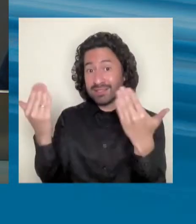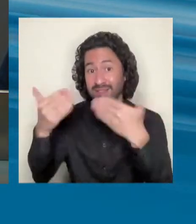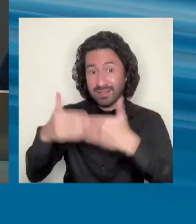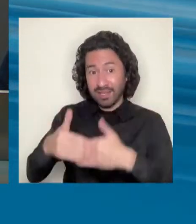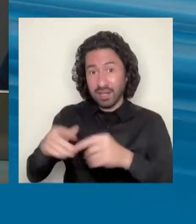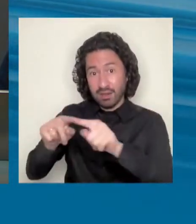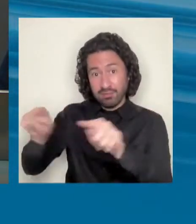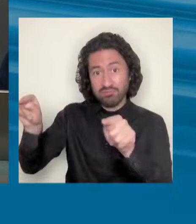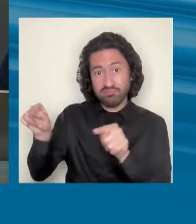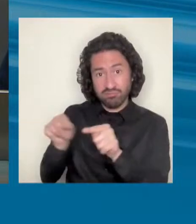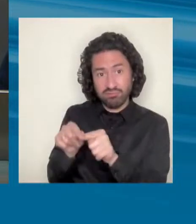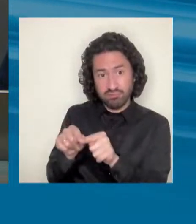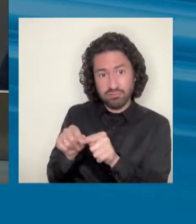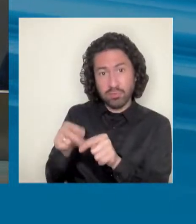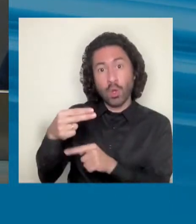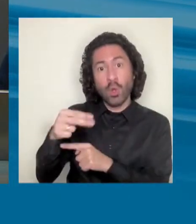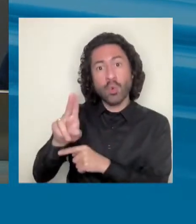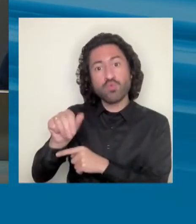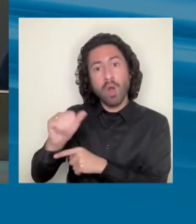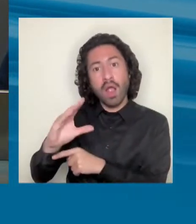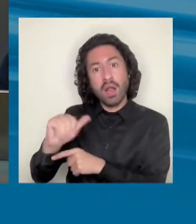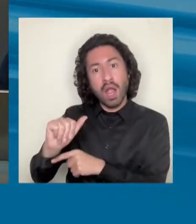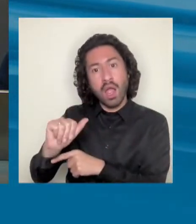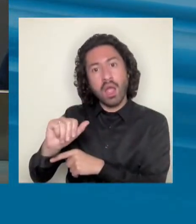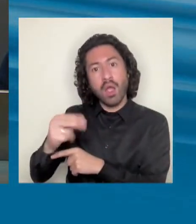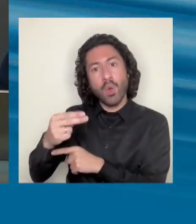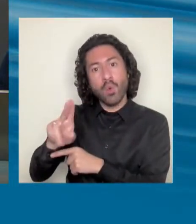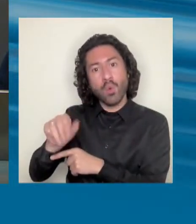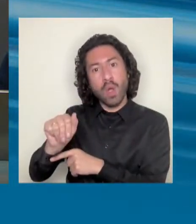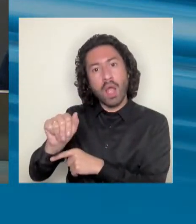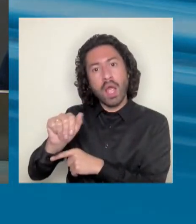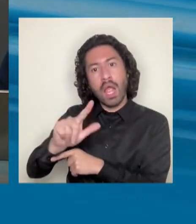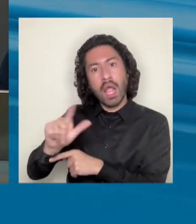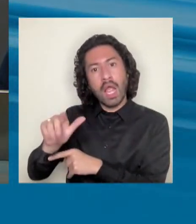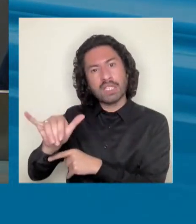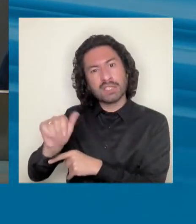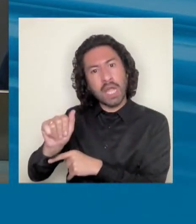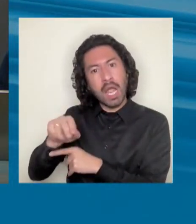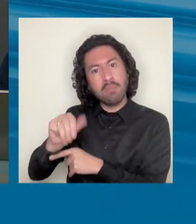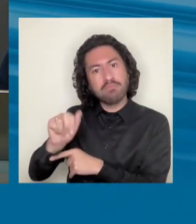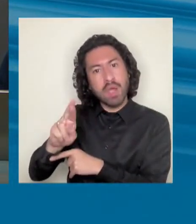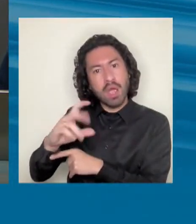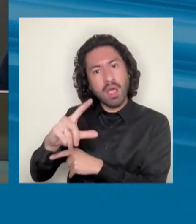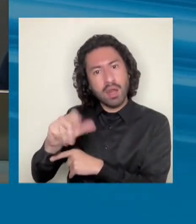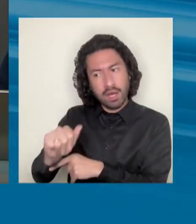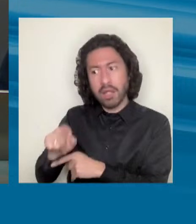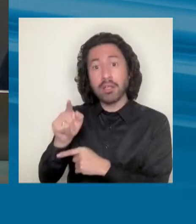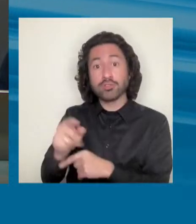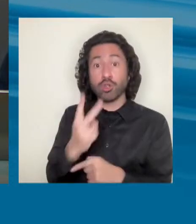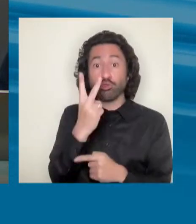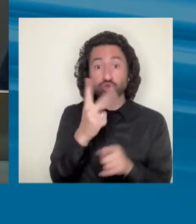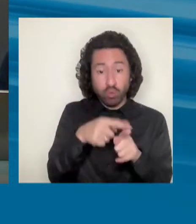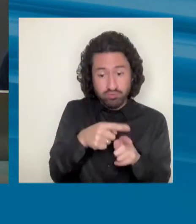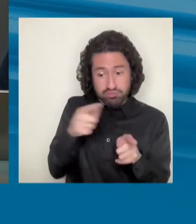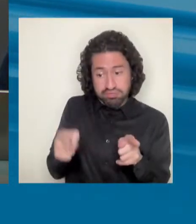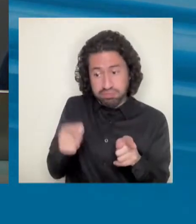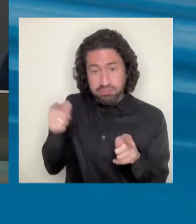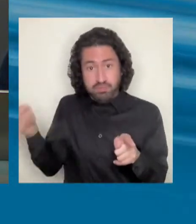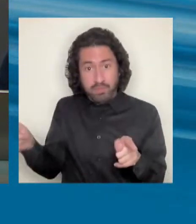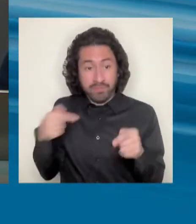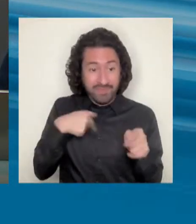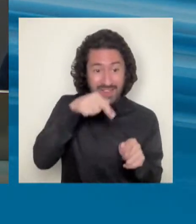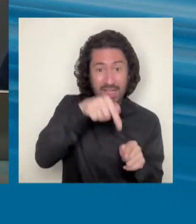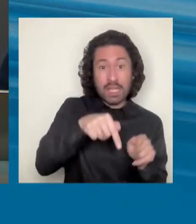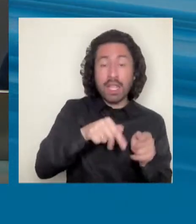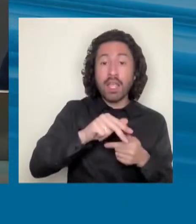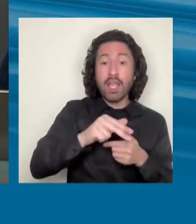at 6 p.m. in the Guayamarca archaeological site. It is only 2 blocks away